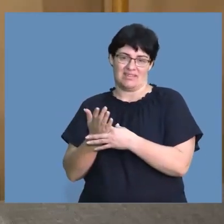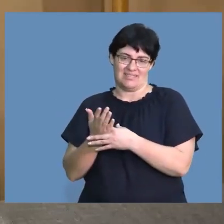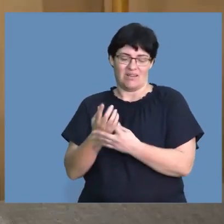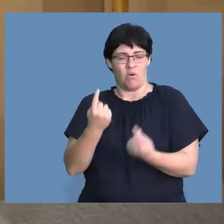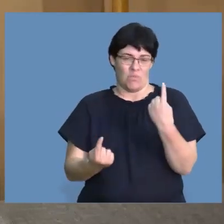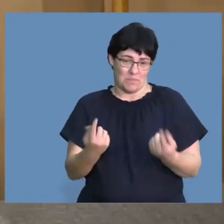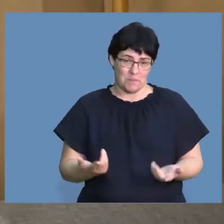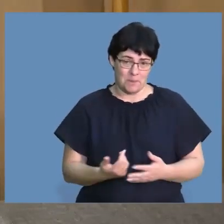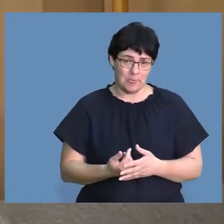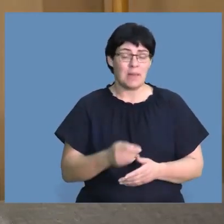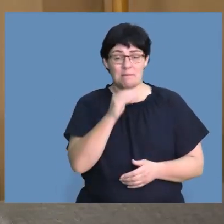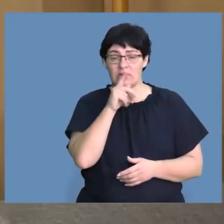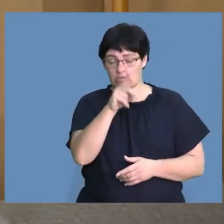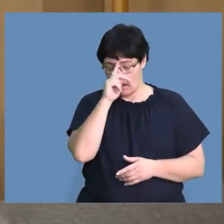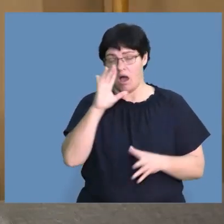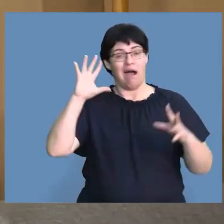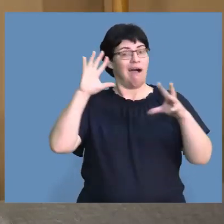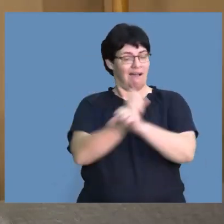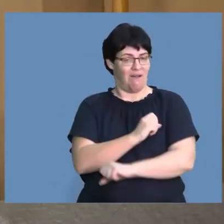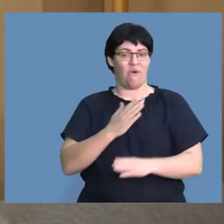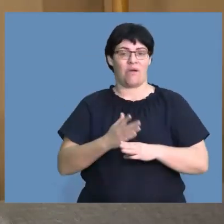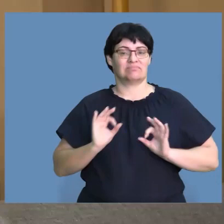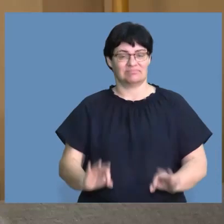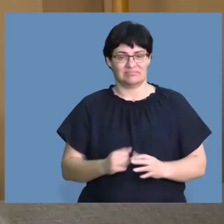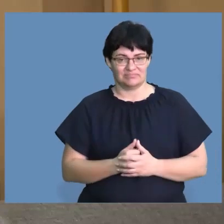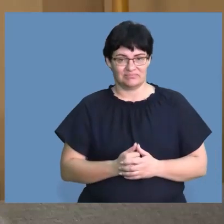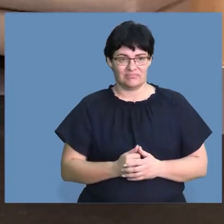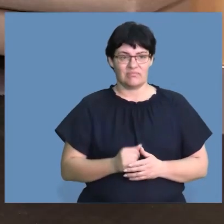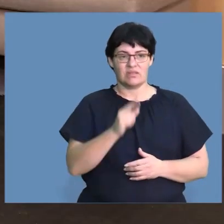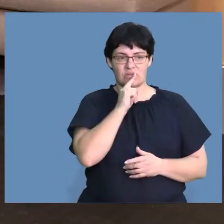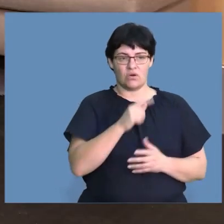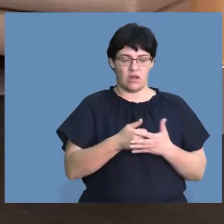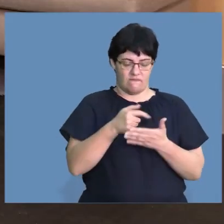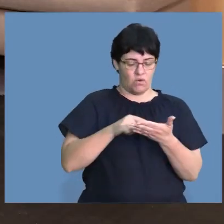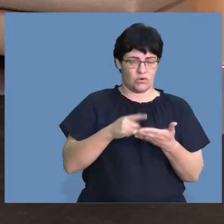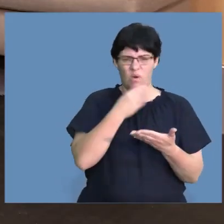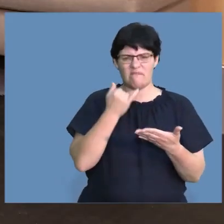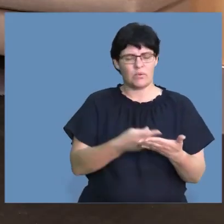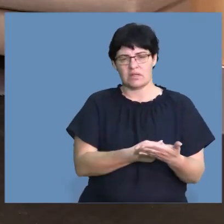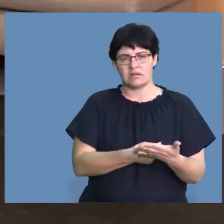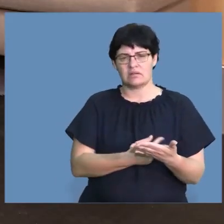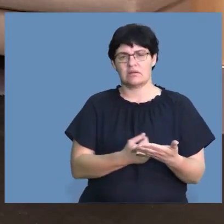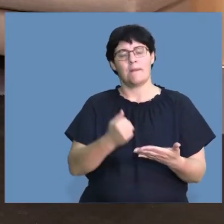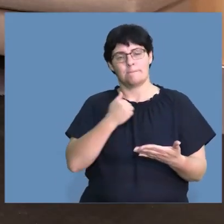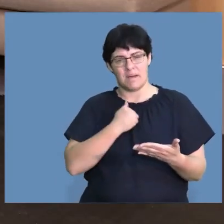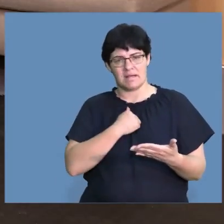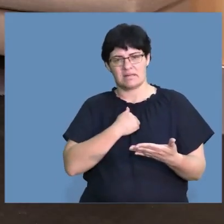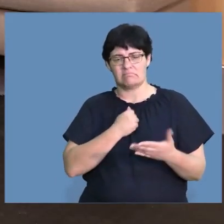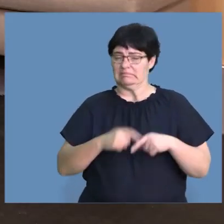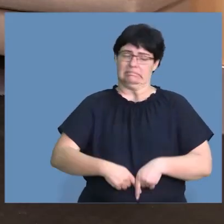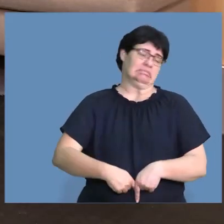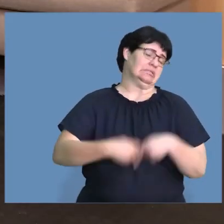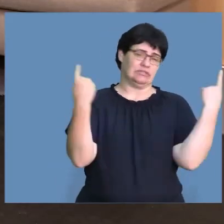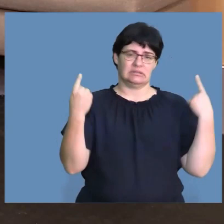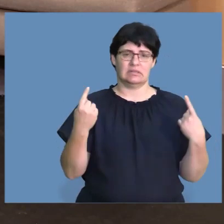on, but do it. It will be so worth it for you. So, Renee, I see you fiddling on your phone here. What have you got? Oh, mine